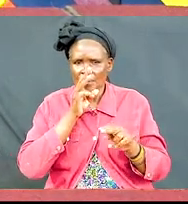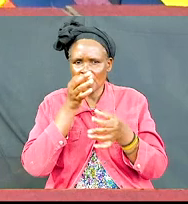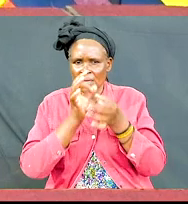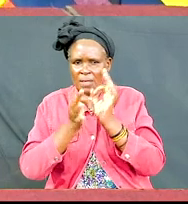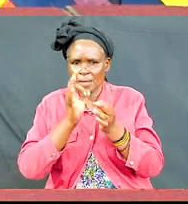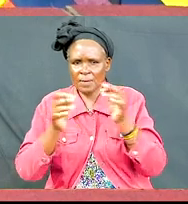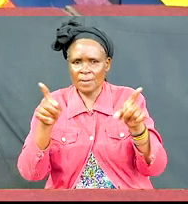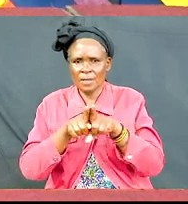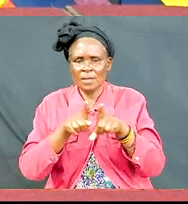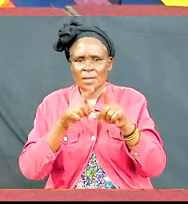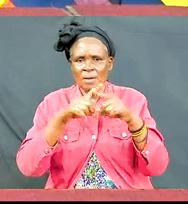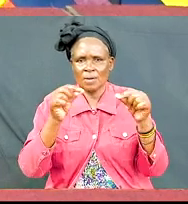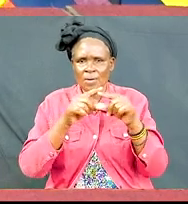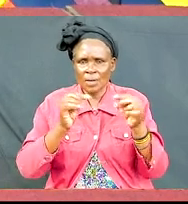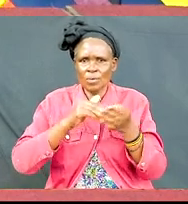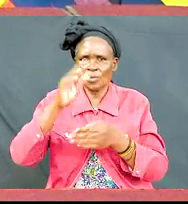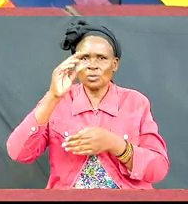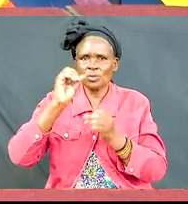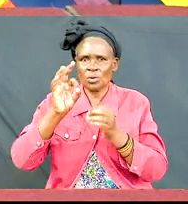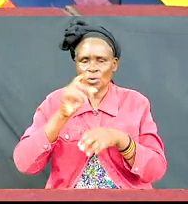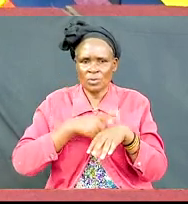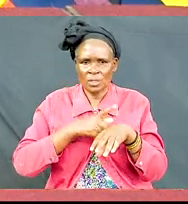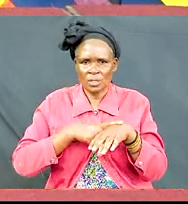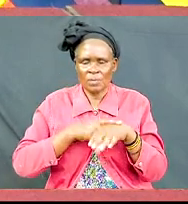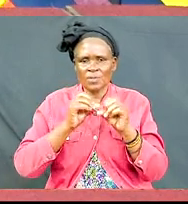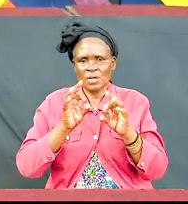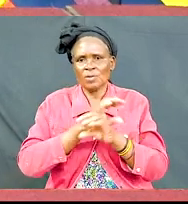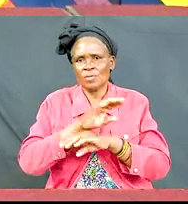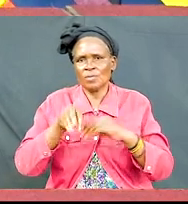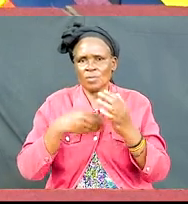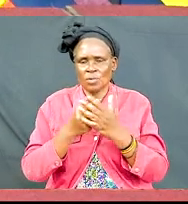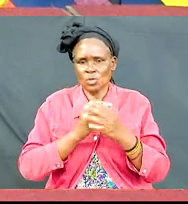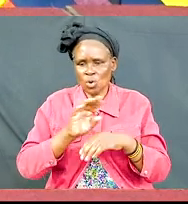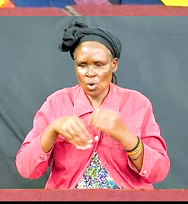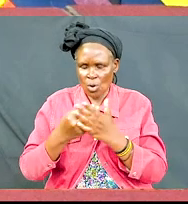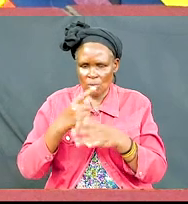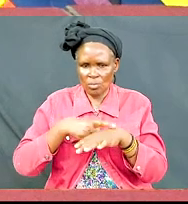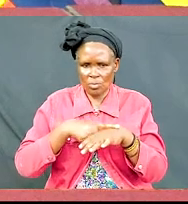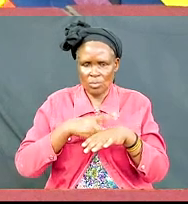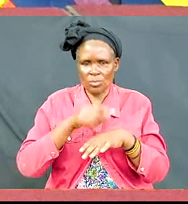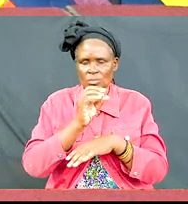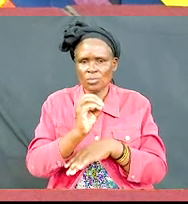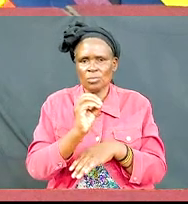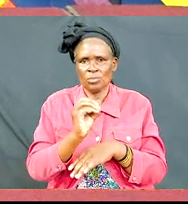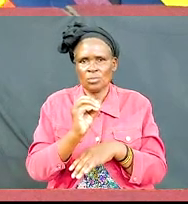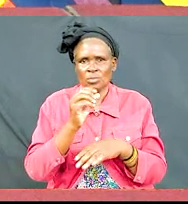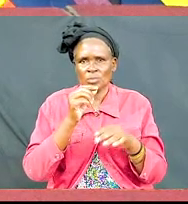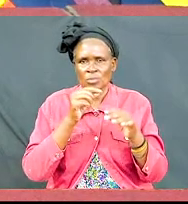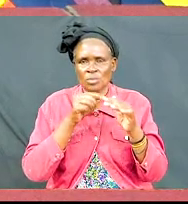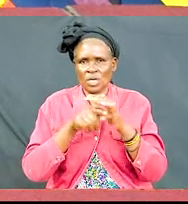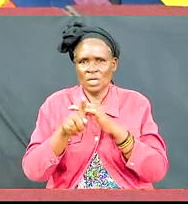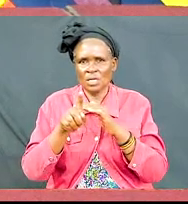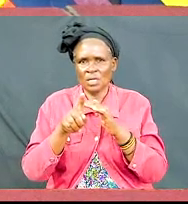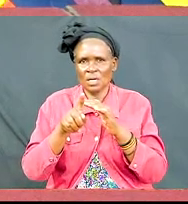same word most of the time, if not all of the time. In the Old